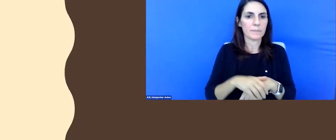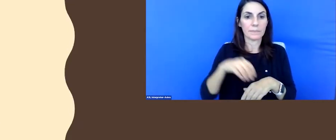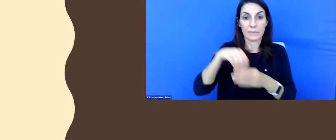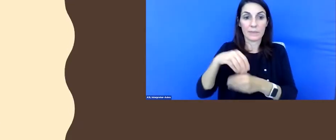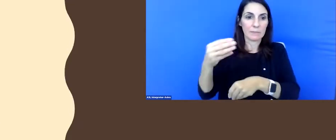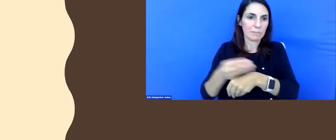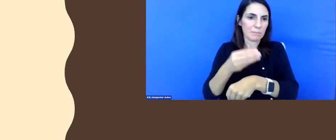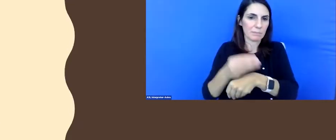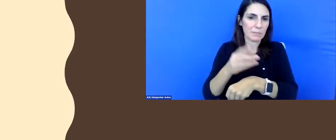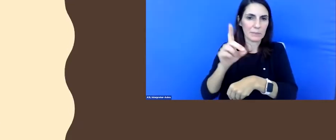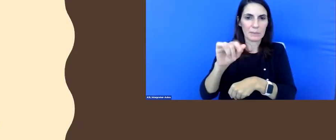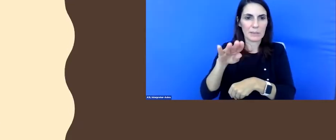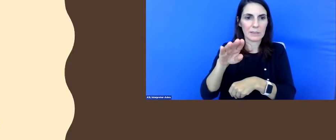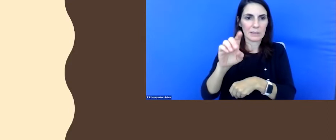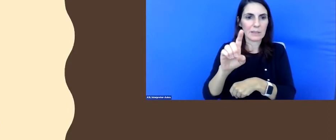Miami-Dade County.